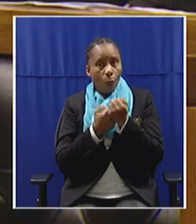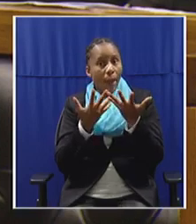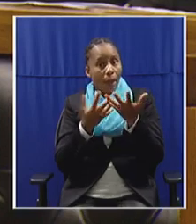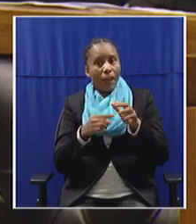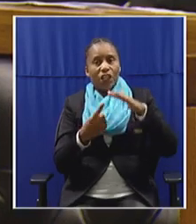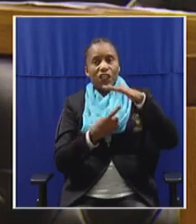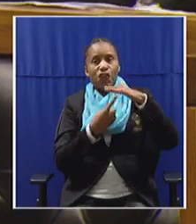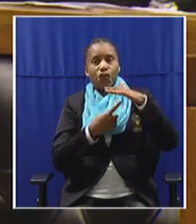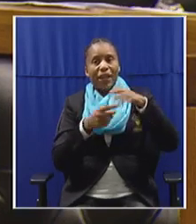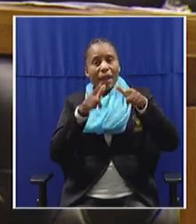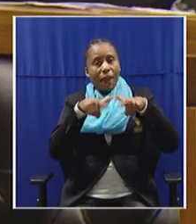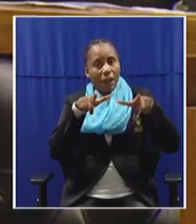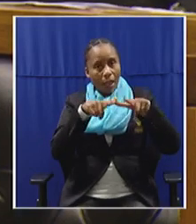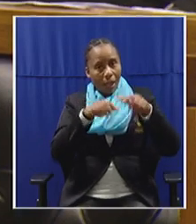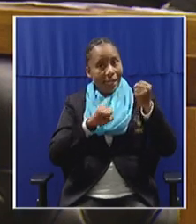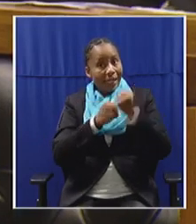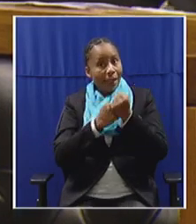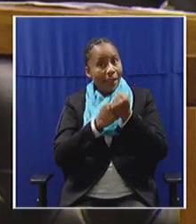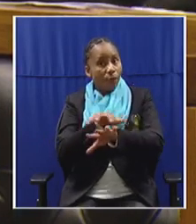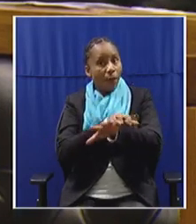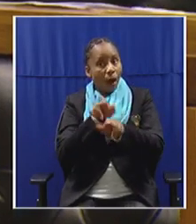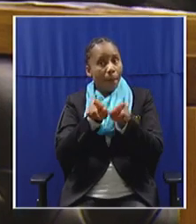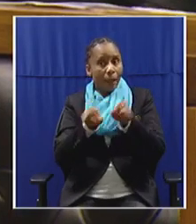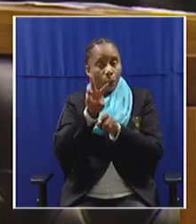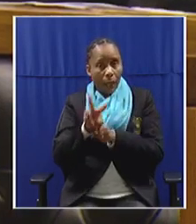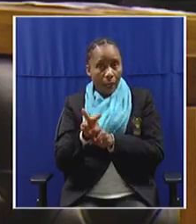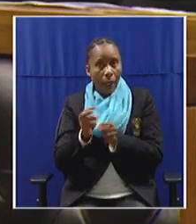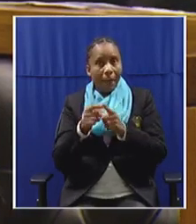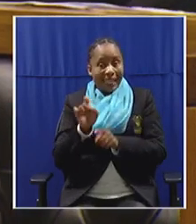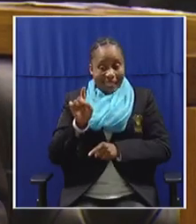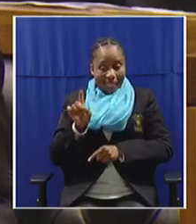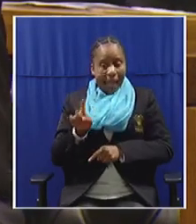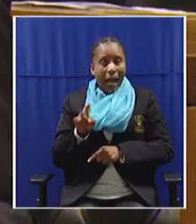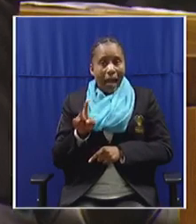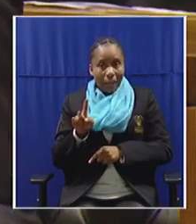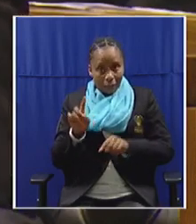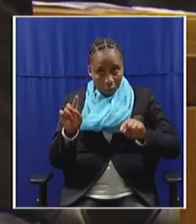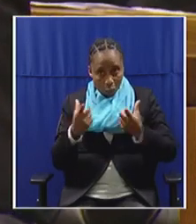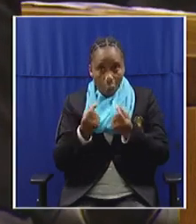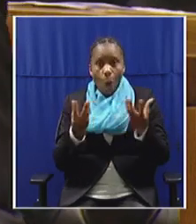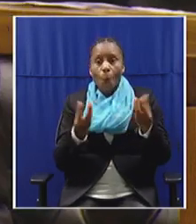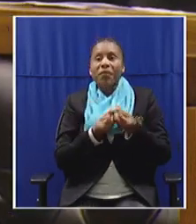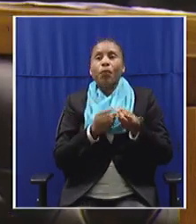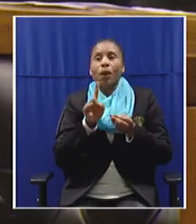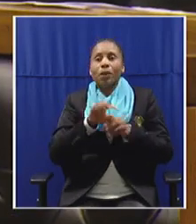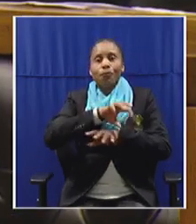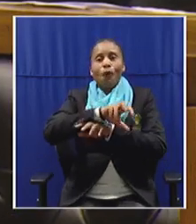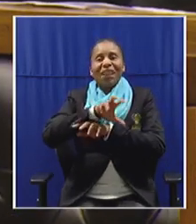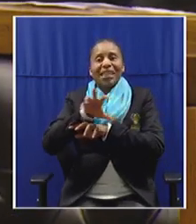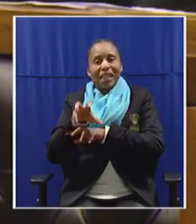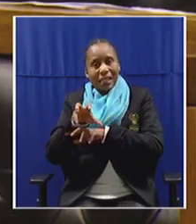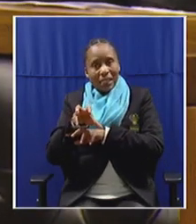level that will support farmers, but that will do together with the provinces, together with